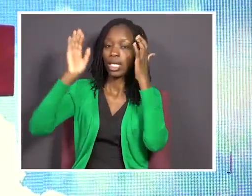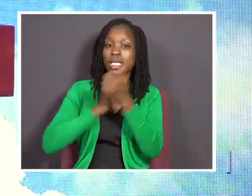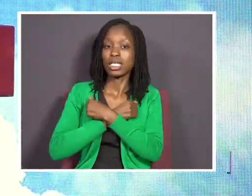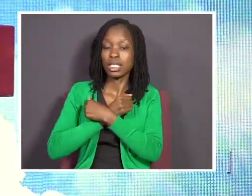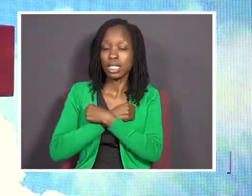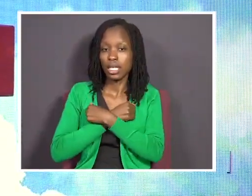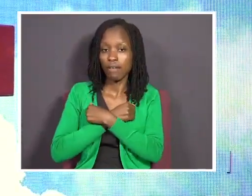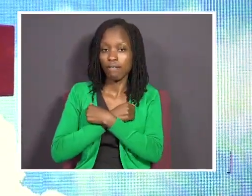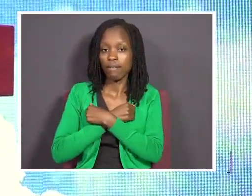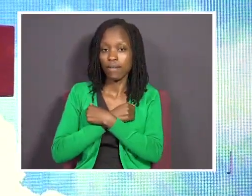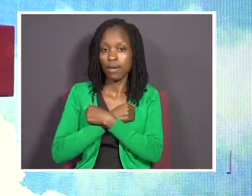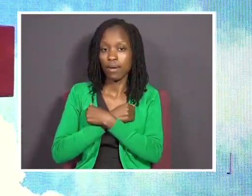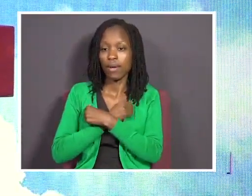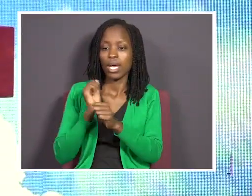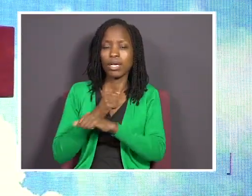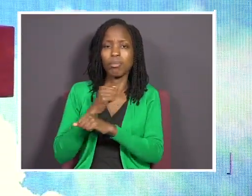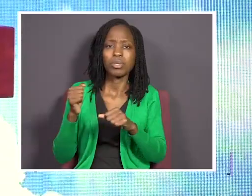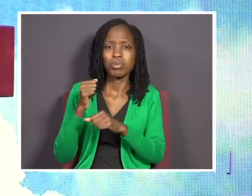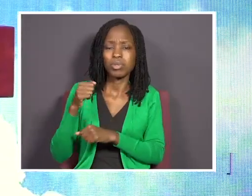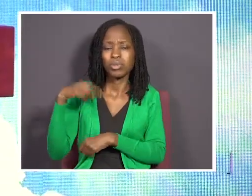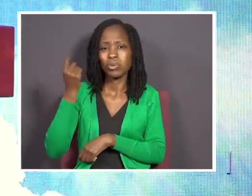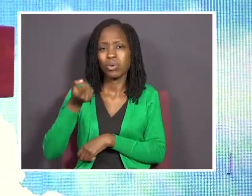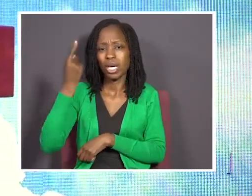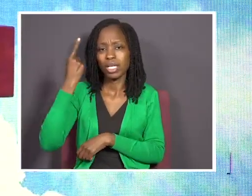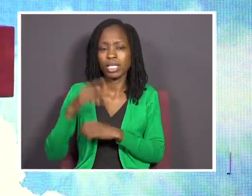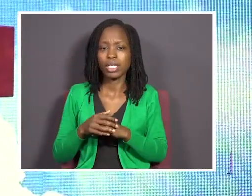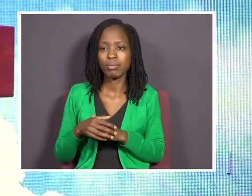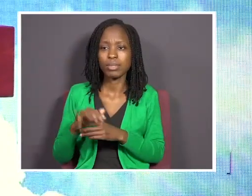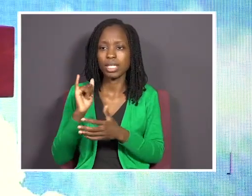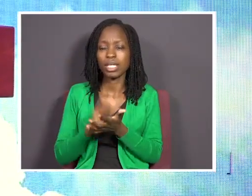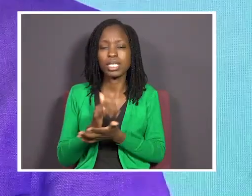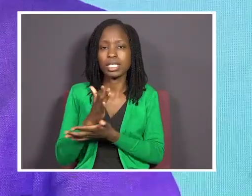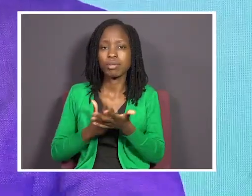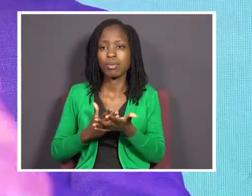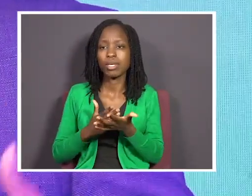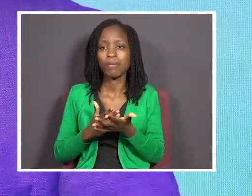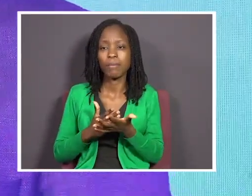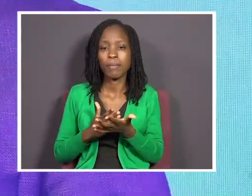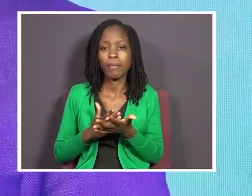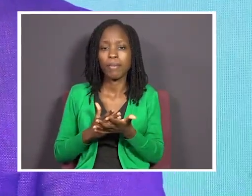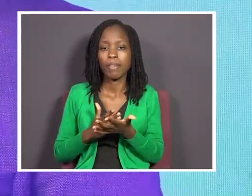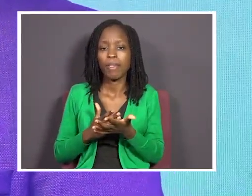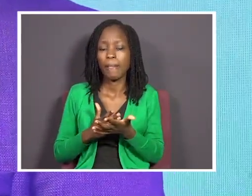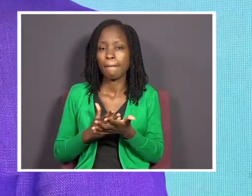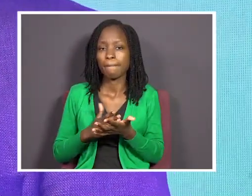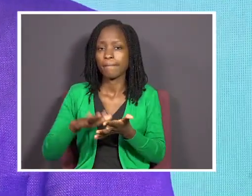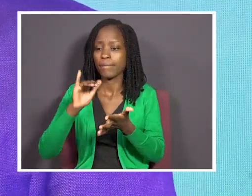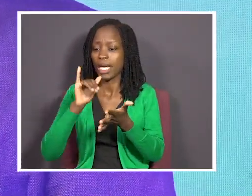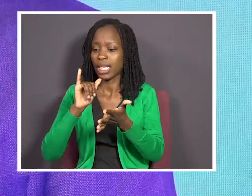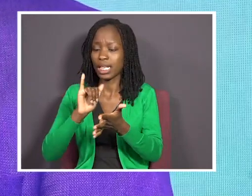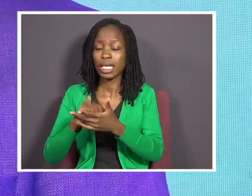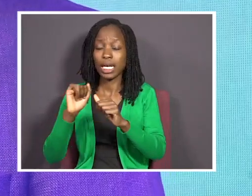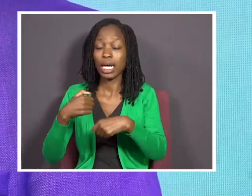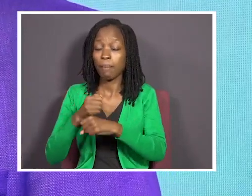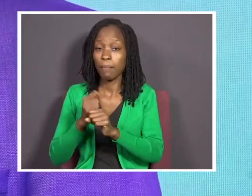is beyond comprehension. Isn't that something that would invoke in us the desire